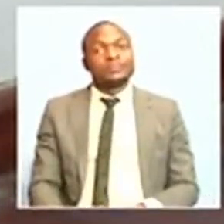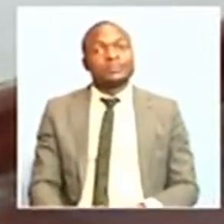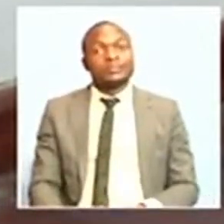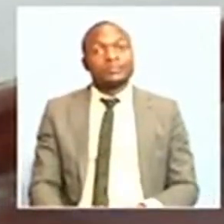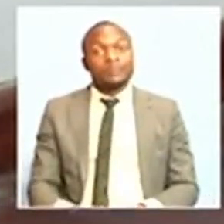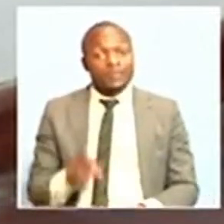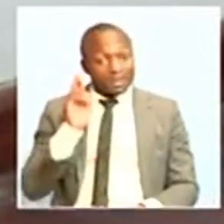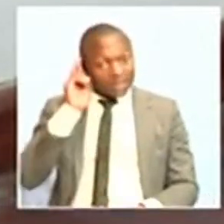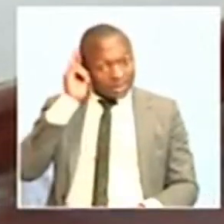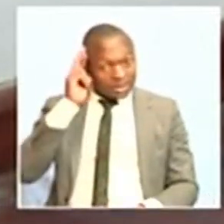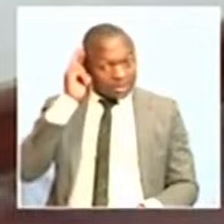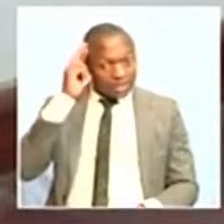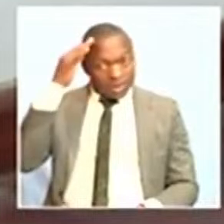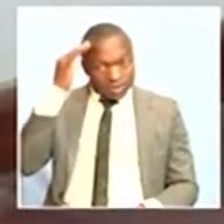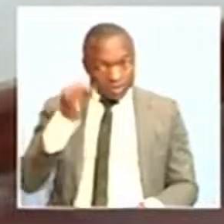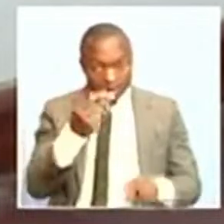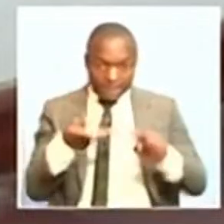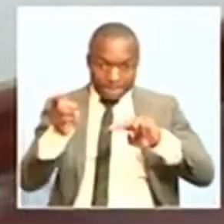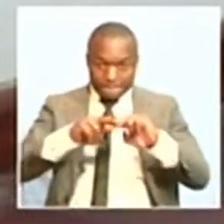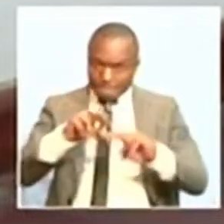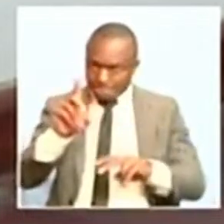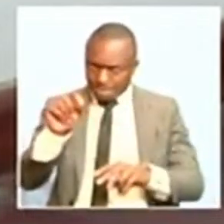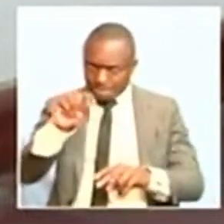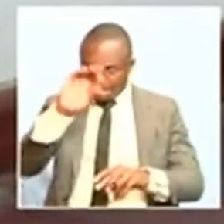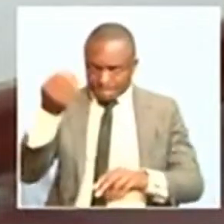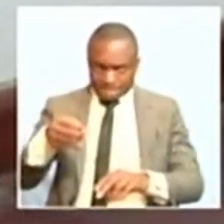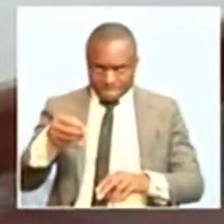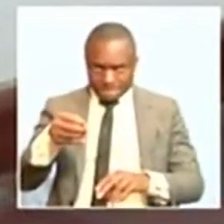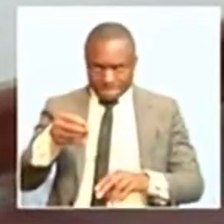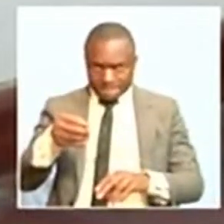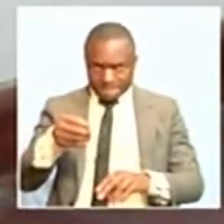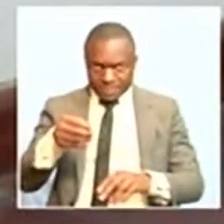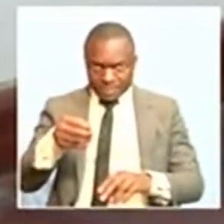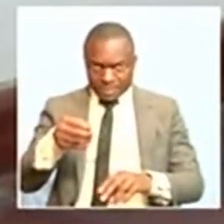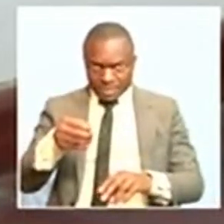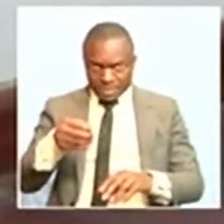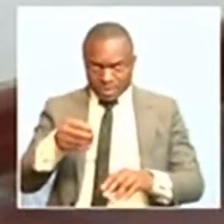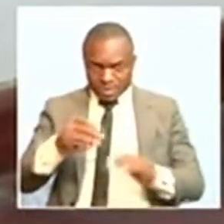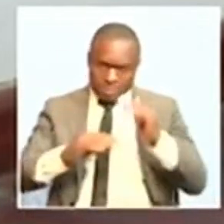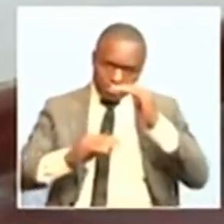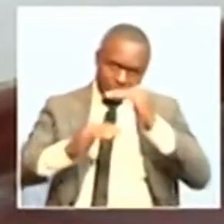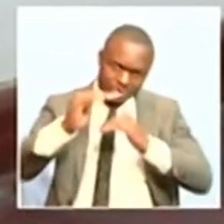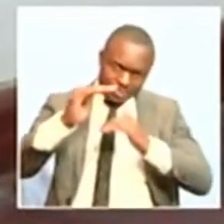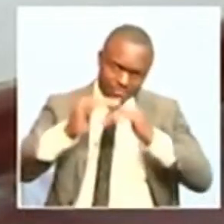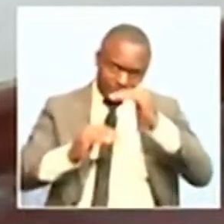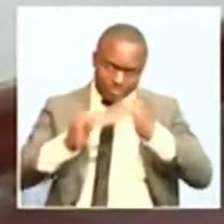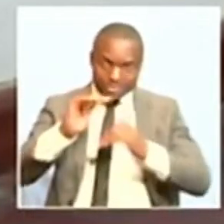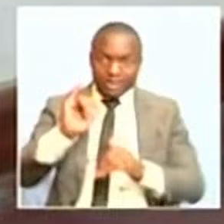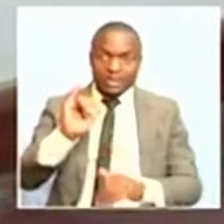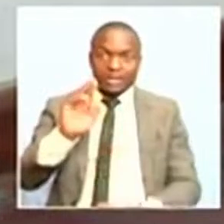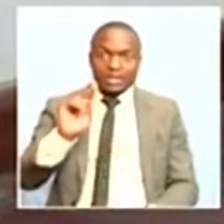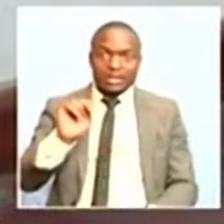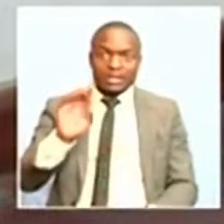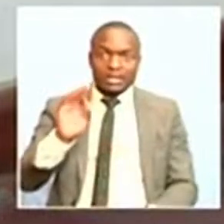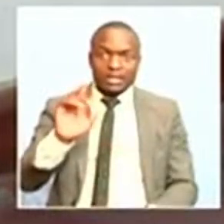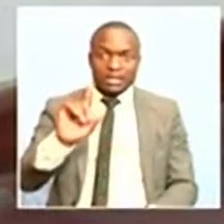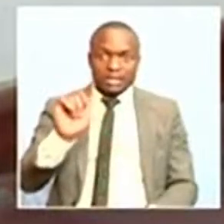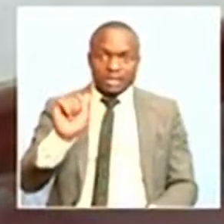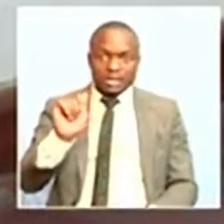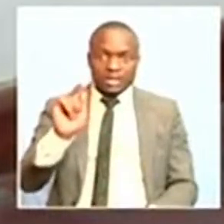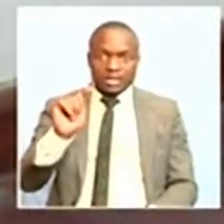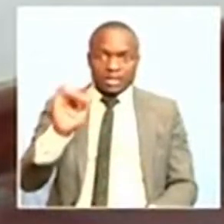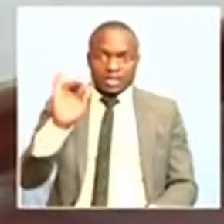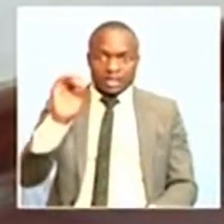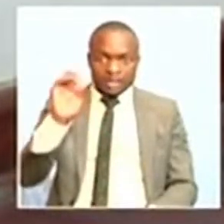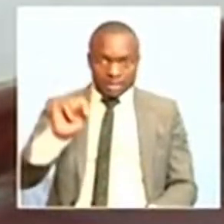for increasing by 20% is to adjust for inflation in these presumptive rates. But